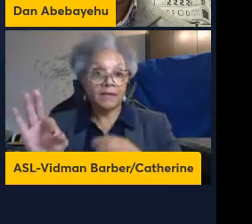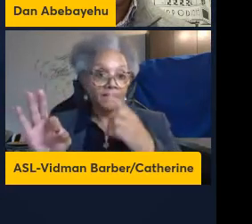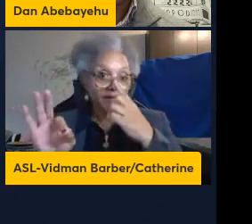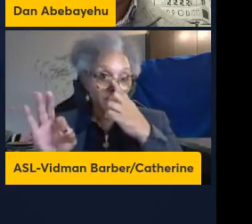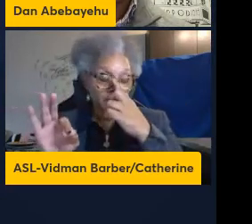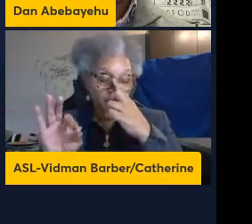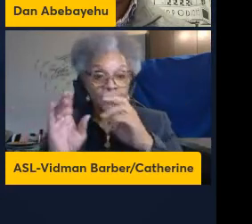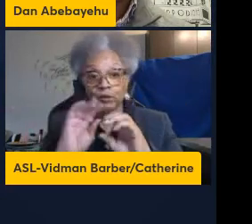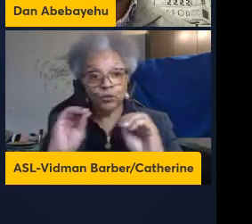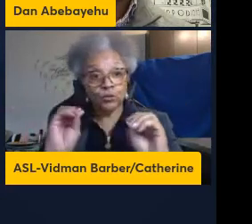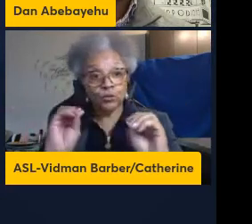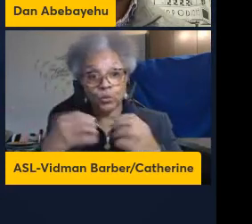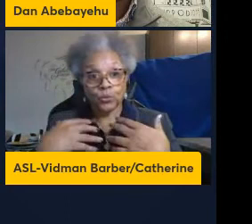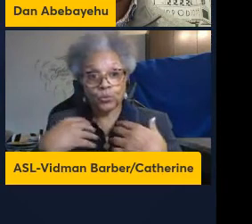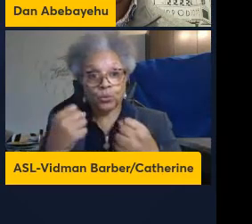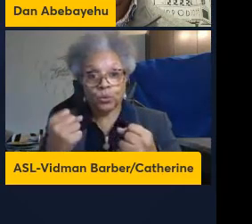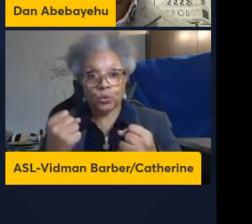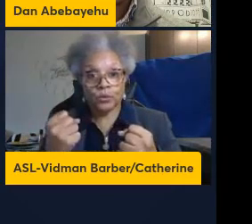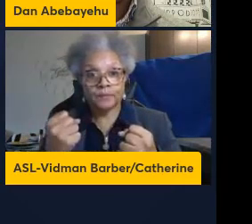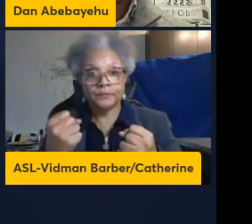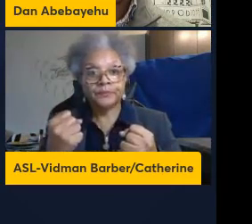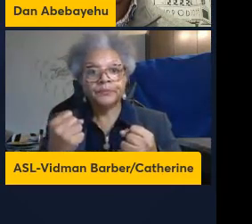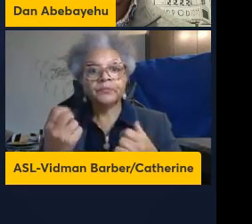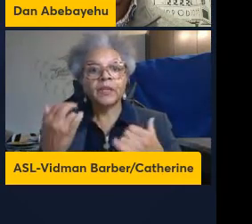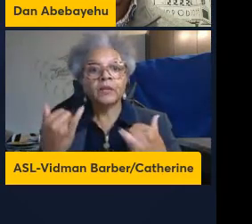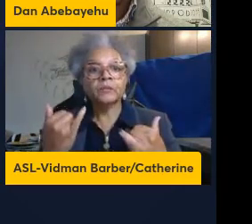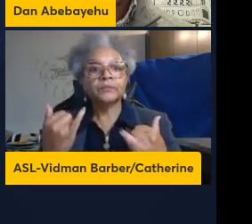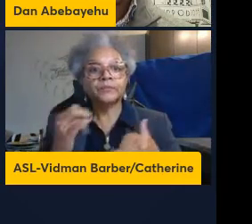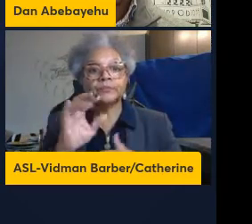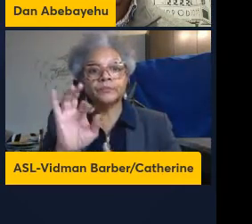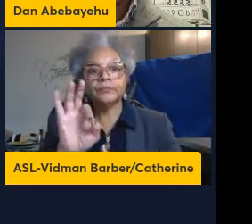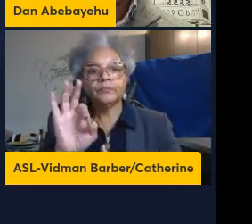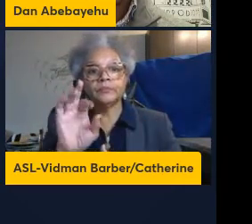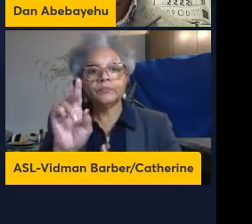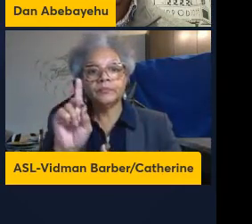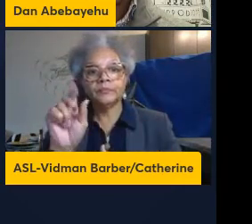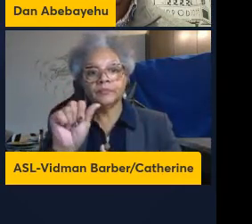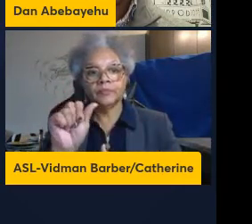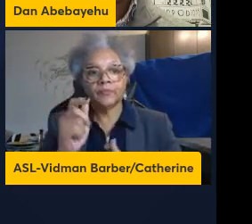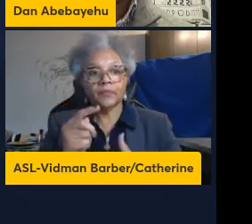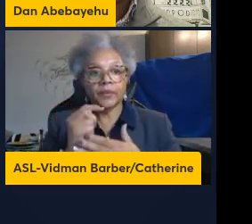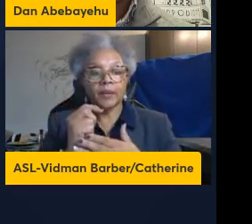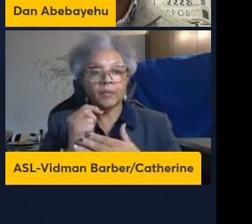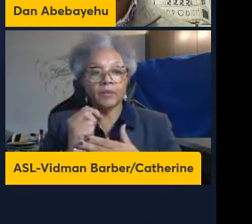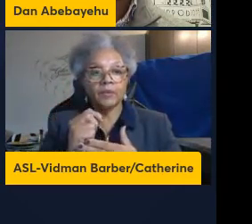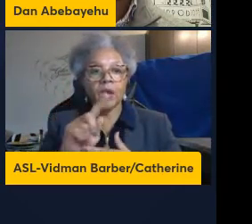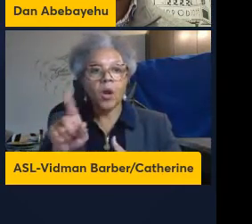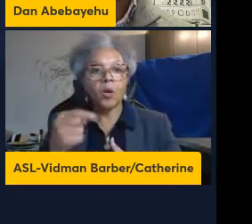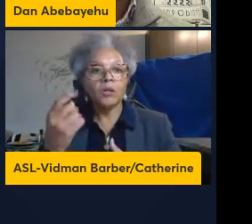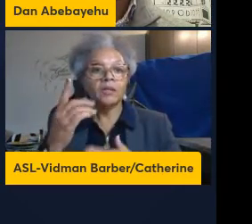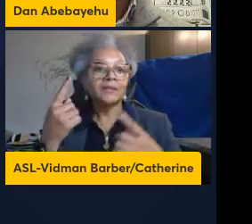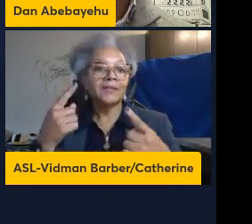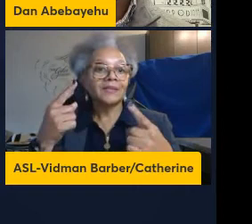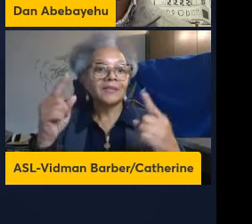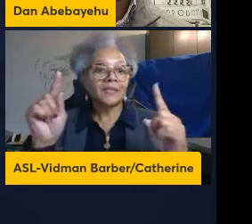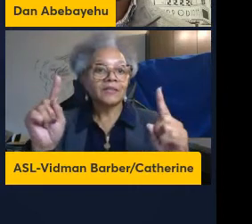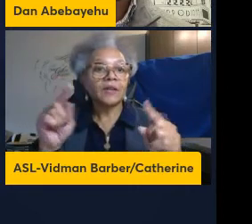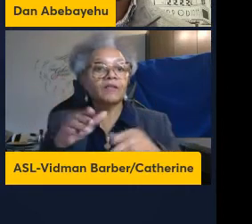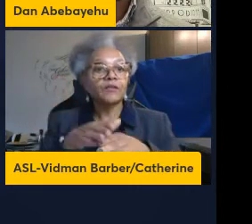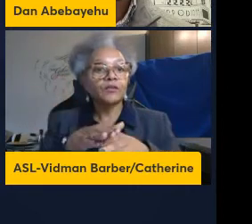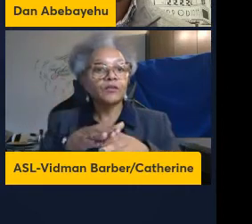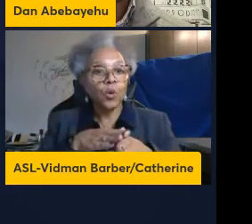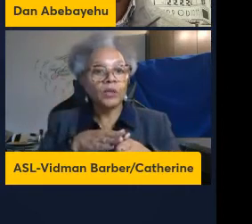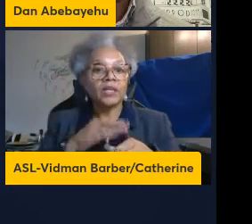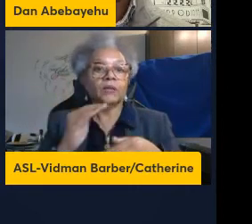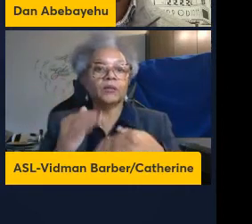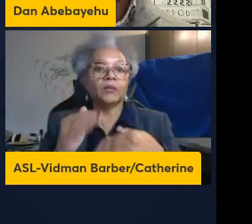no cure, and the currently FDA-approved therapies are only somewhat successful at slowing down the progression of the disease. So